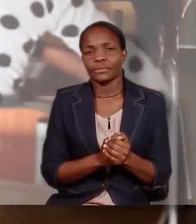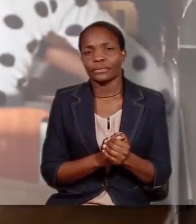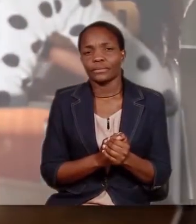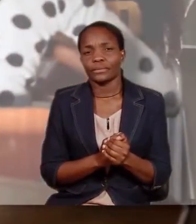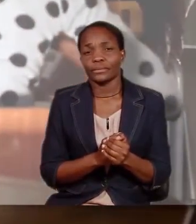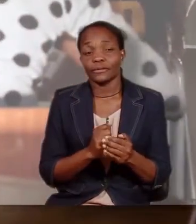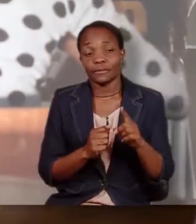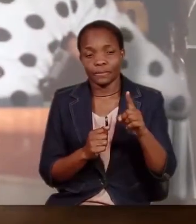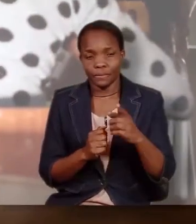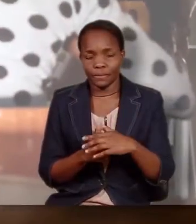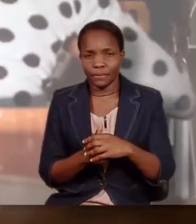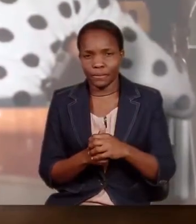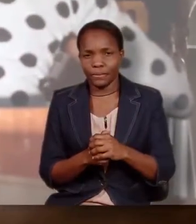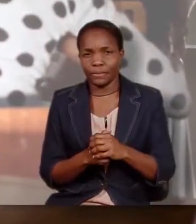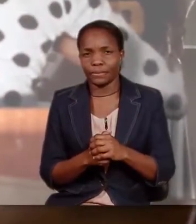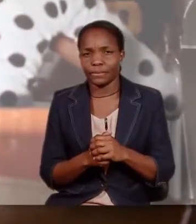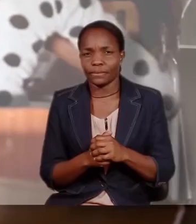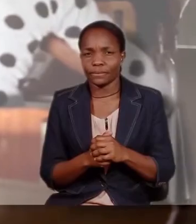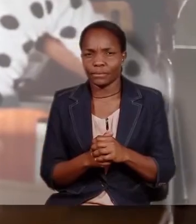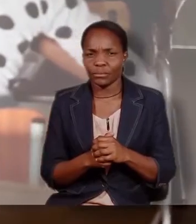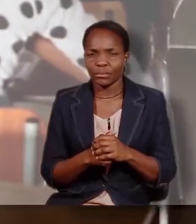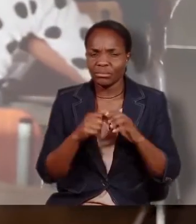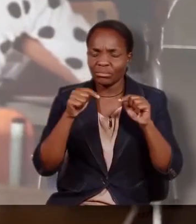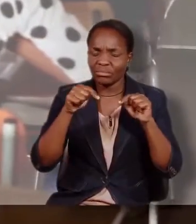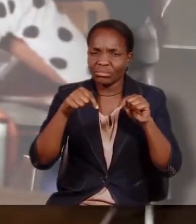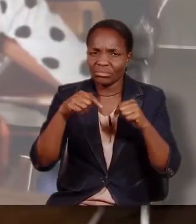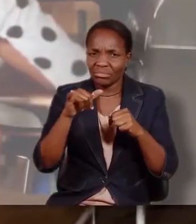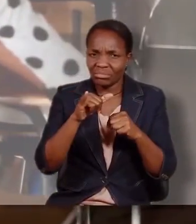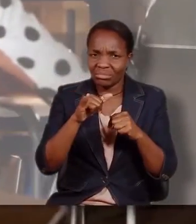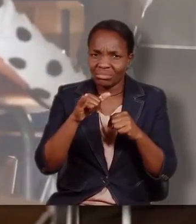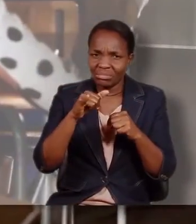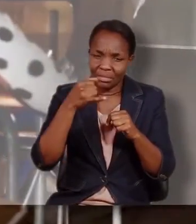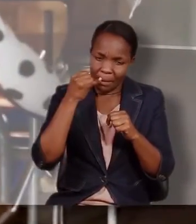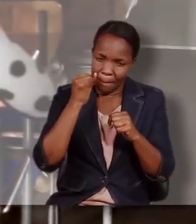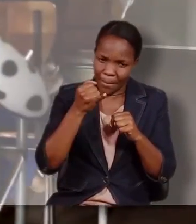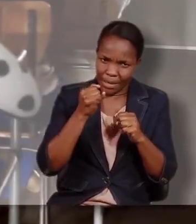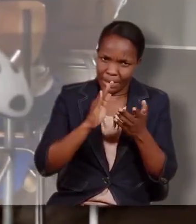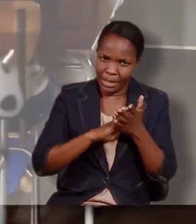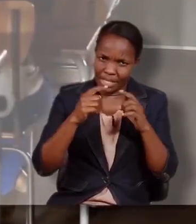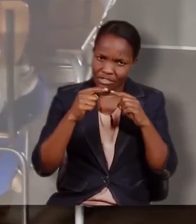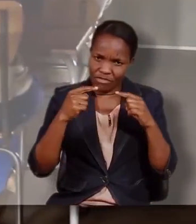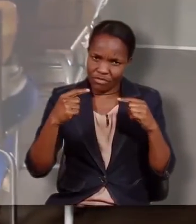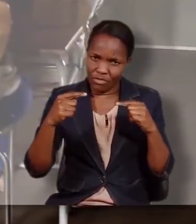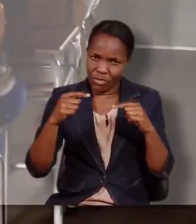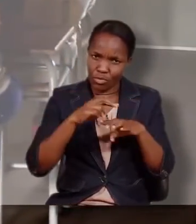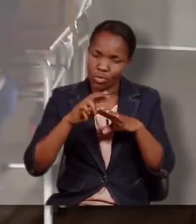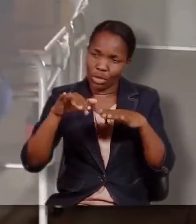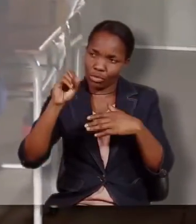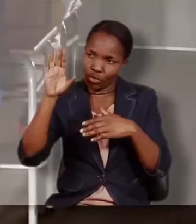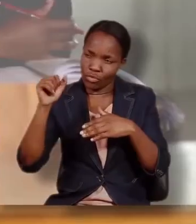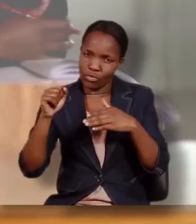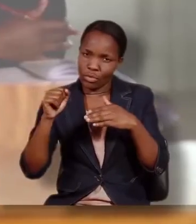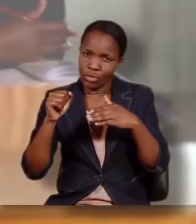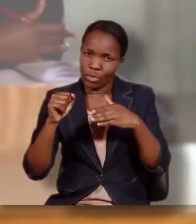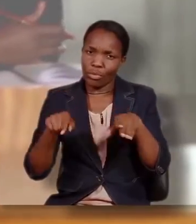So then, what was so bad and so different in the way South Africa did it?